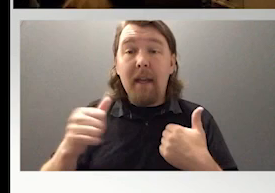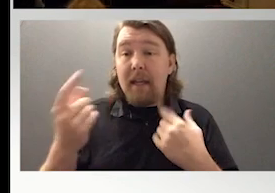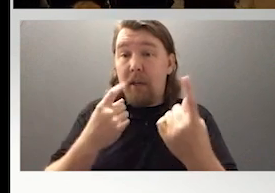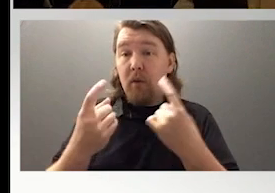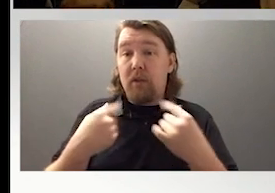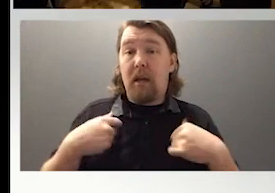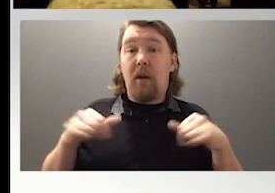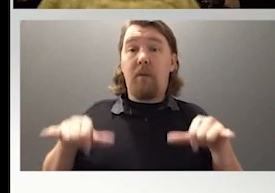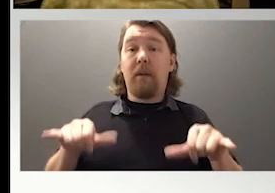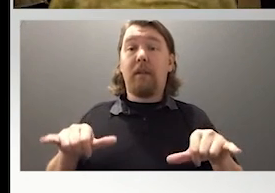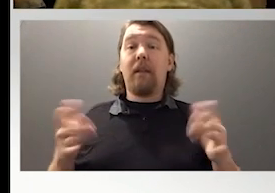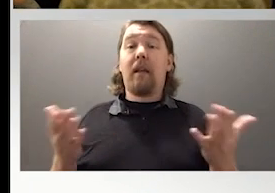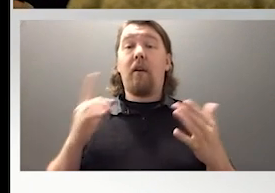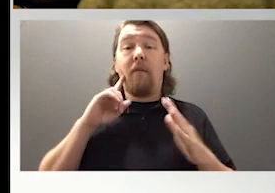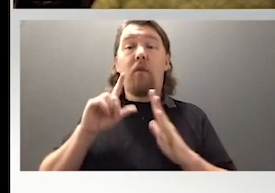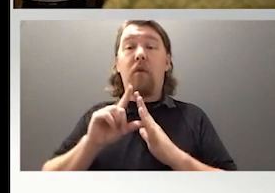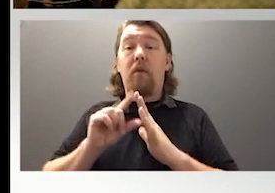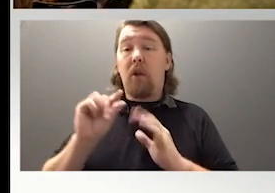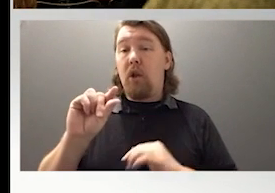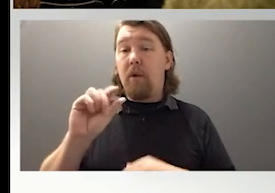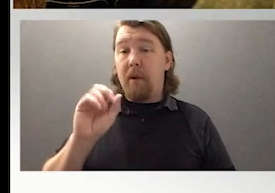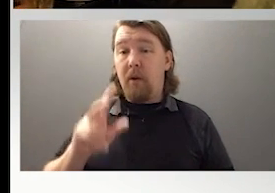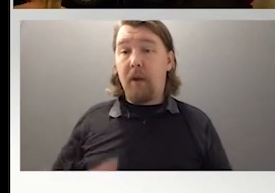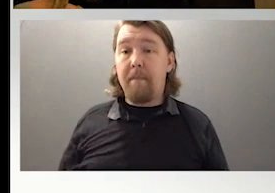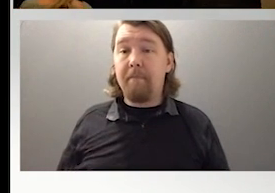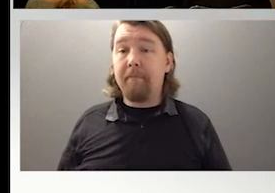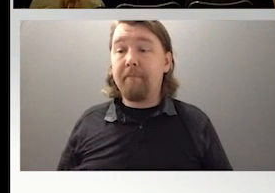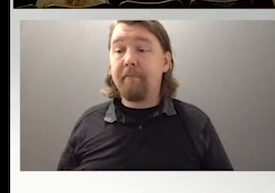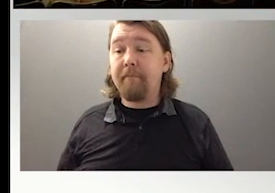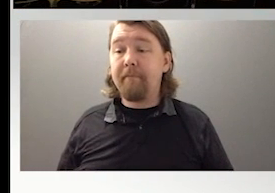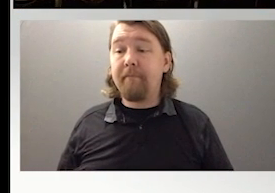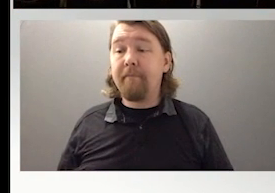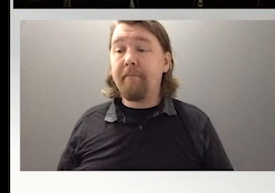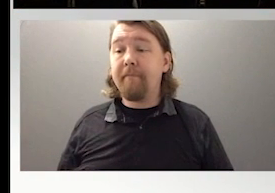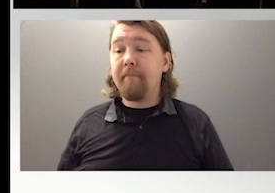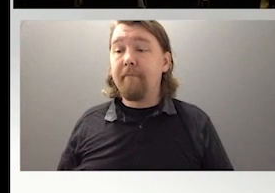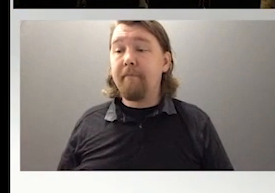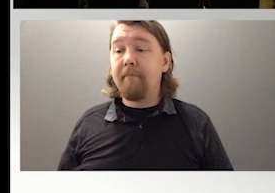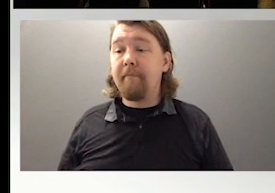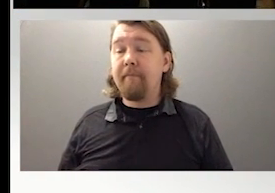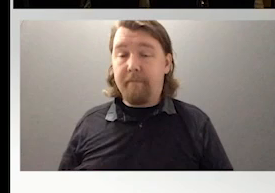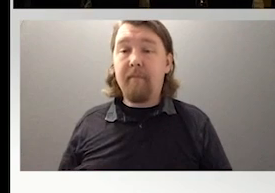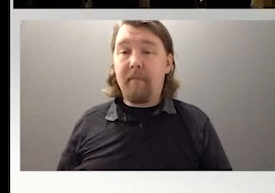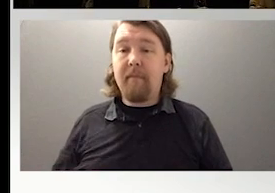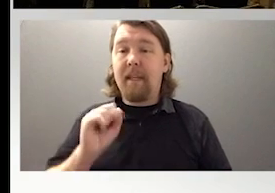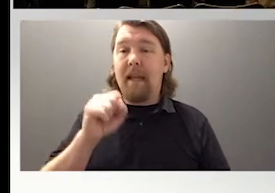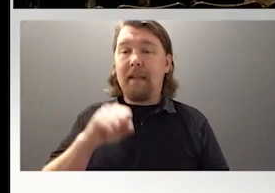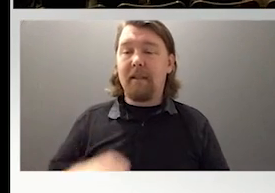I'm going to stand here for a little bit. Yes.